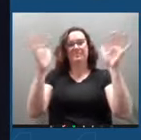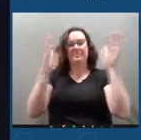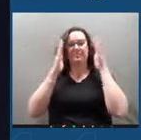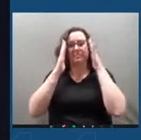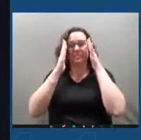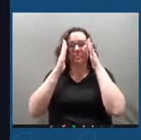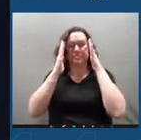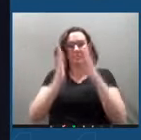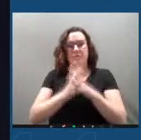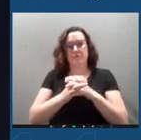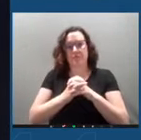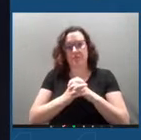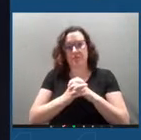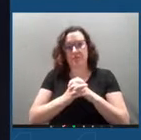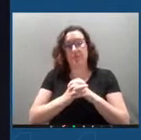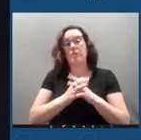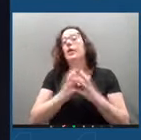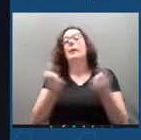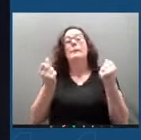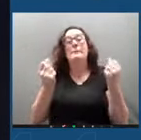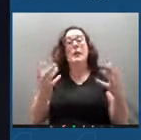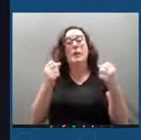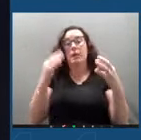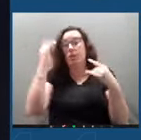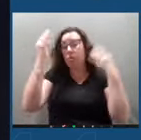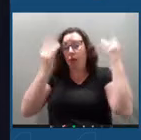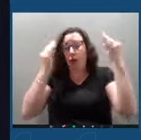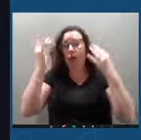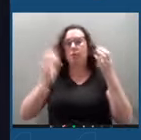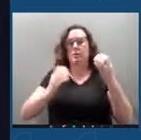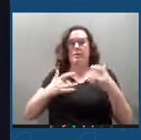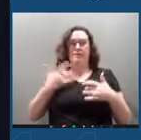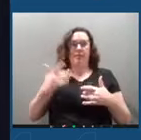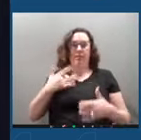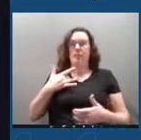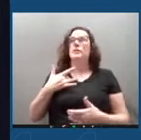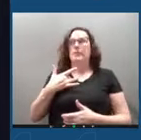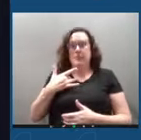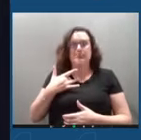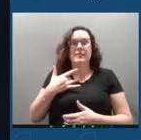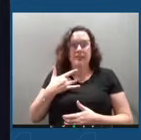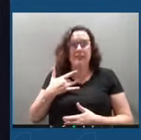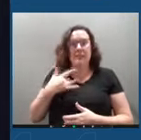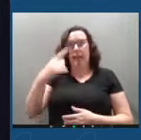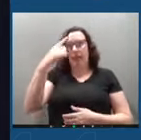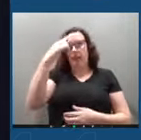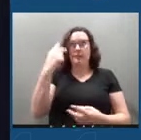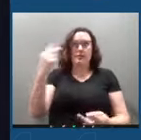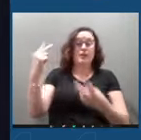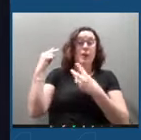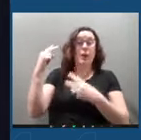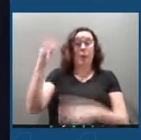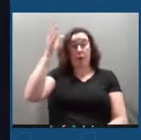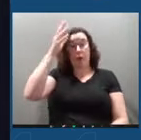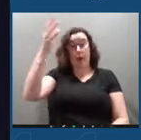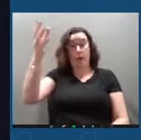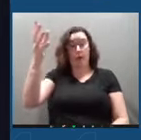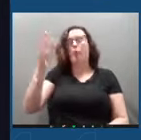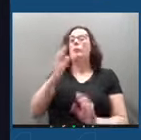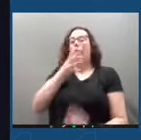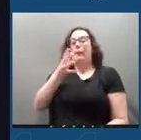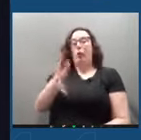And there are so many thoughts and emotions I have about this. I think about my grandmother who lost her daughter to a traffic